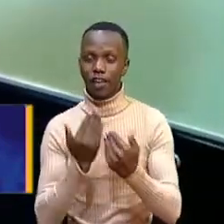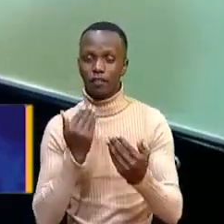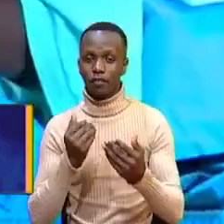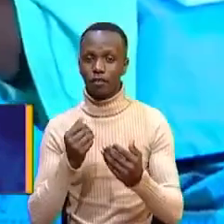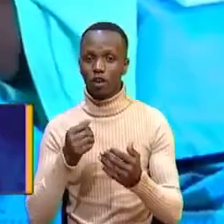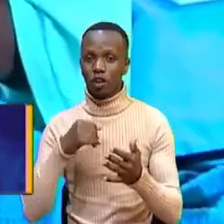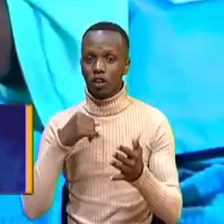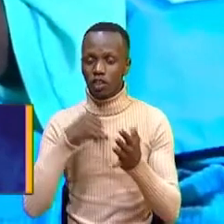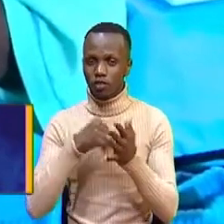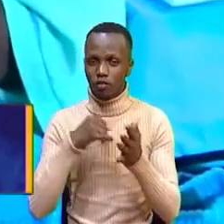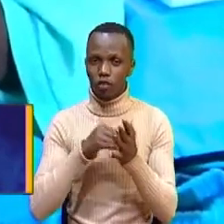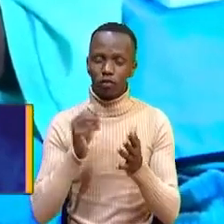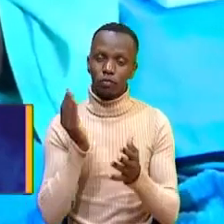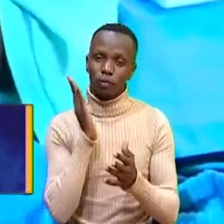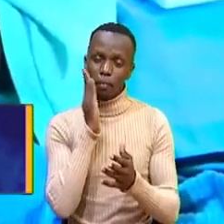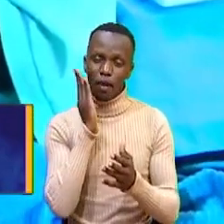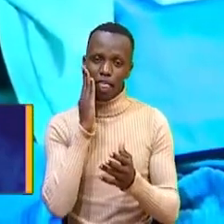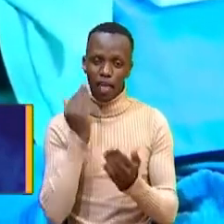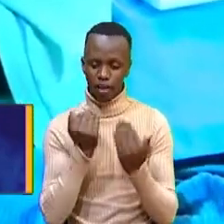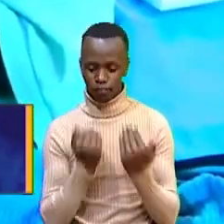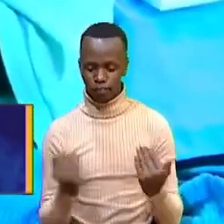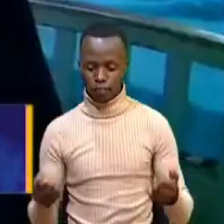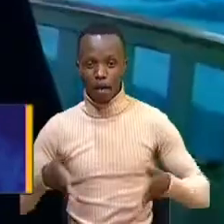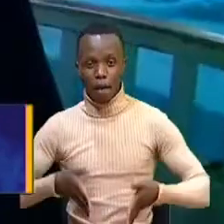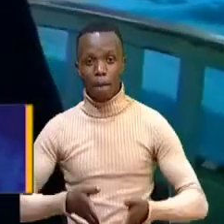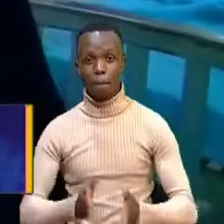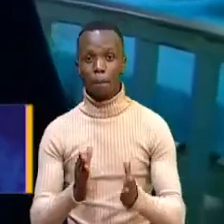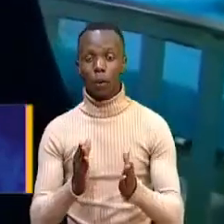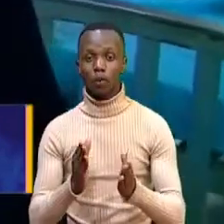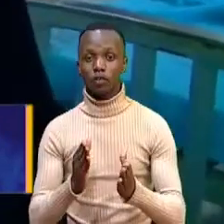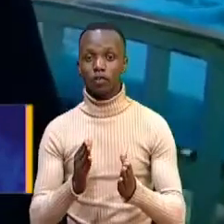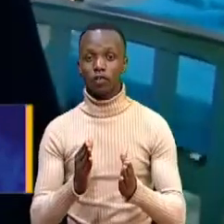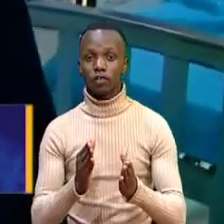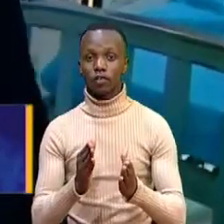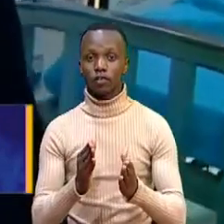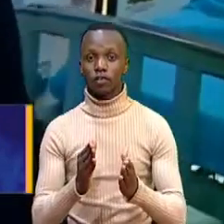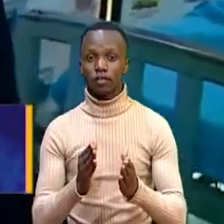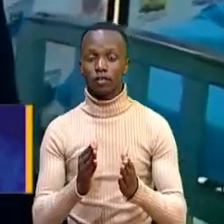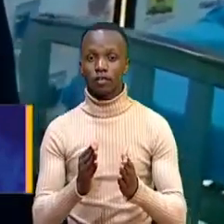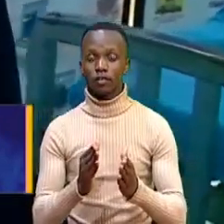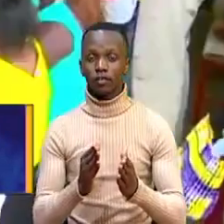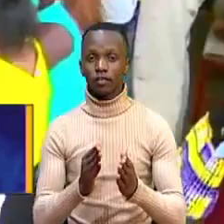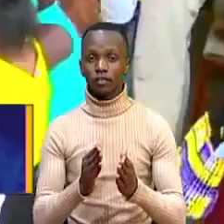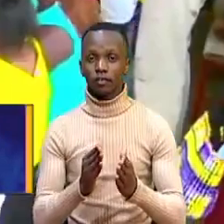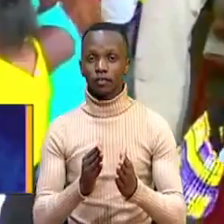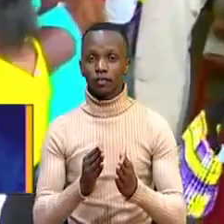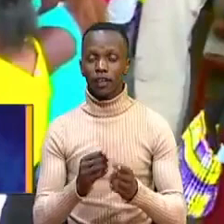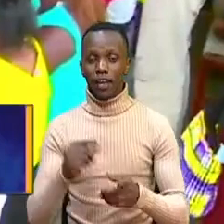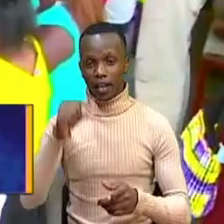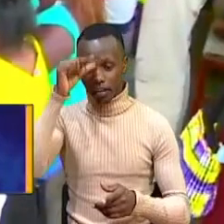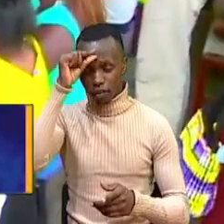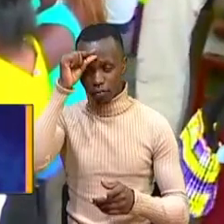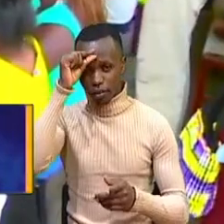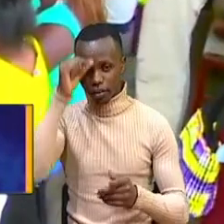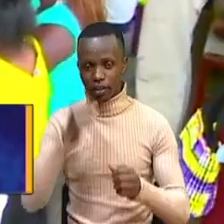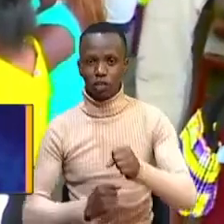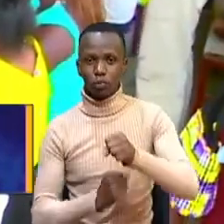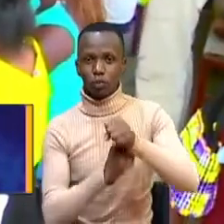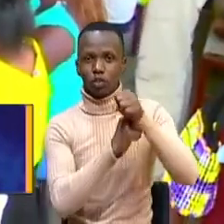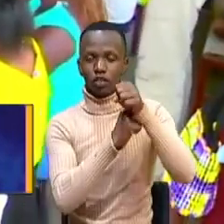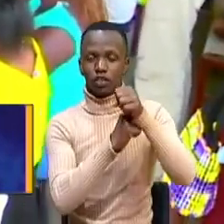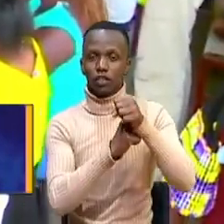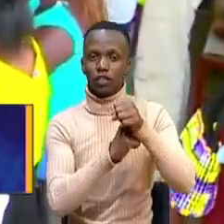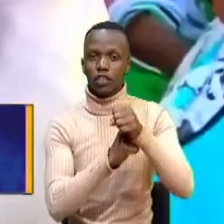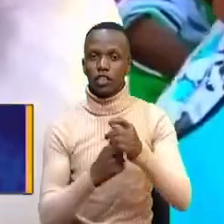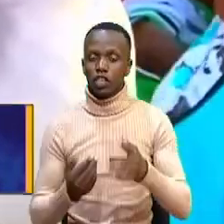mothers and their newborns that eliminates financial barriers to accessing maternal healthcare. It is a government-sponsored initiative that was introduced